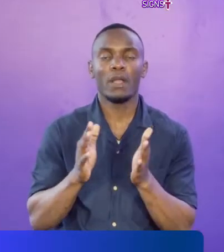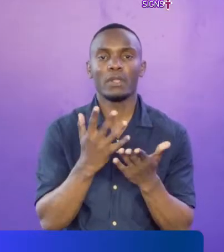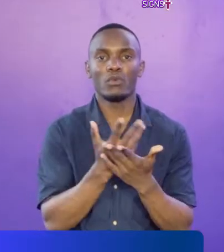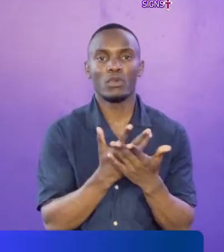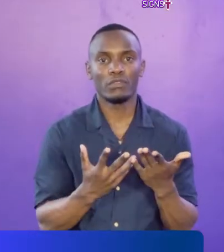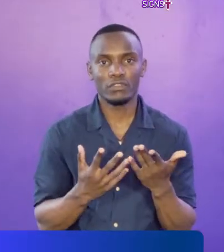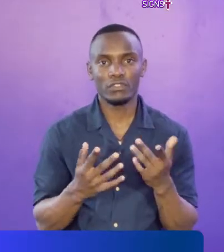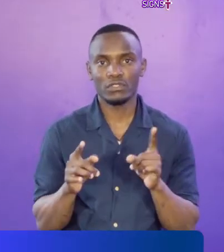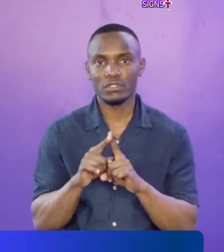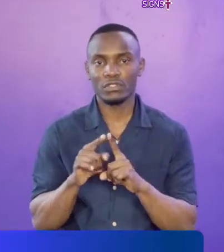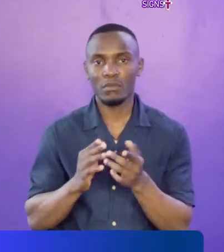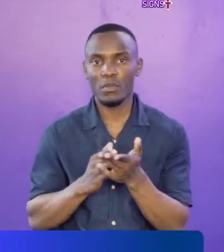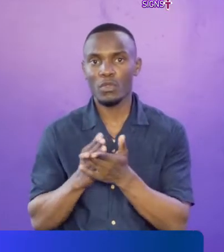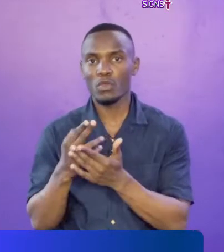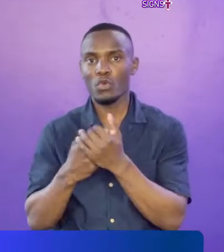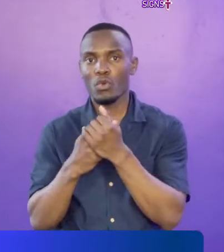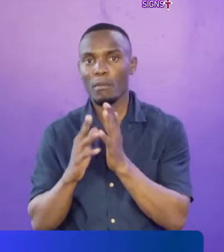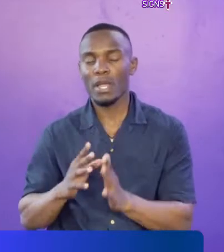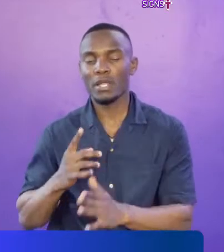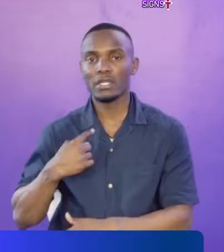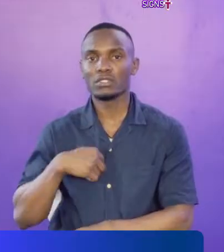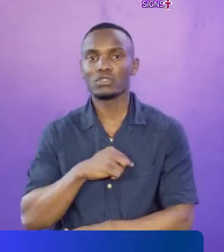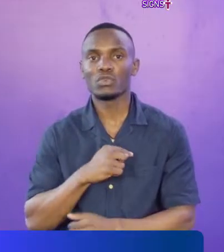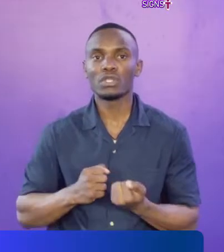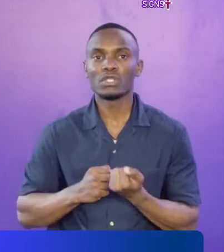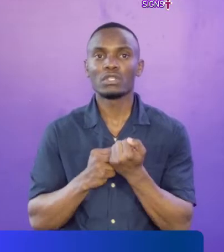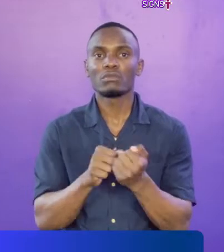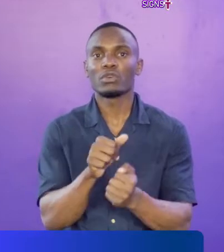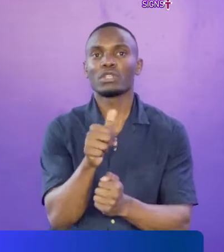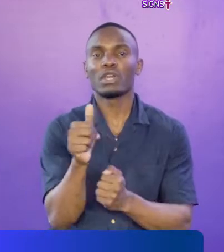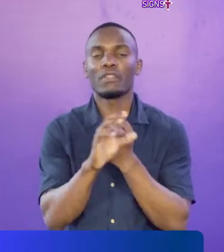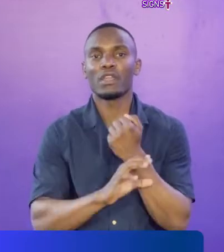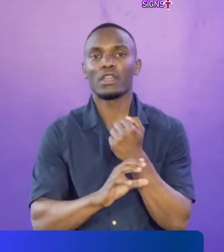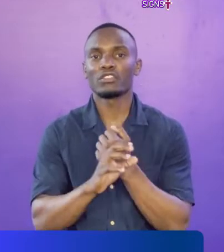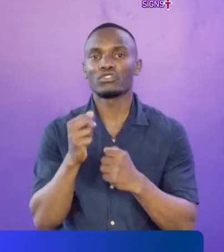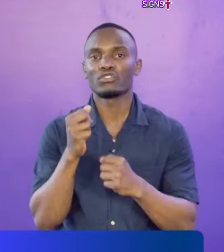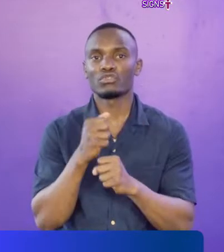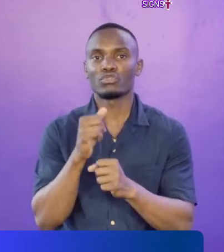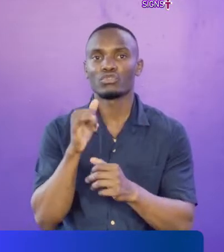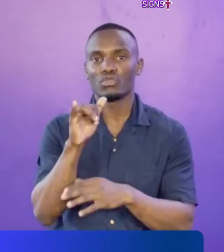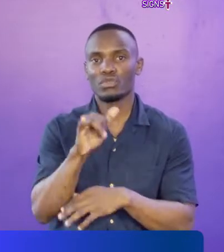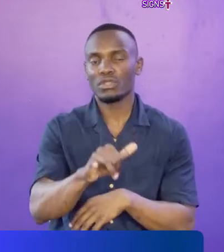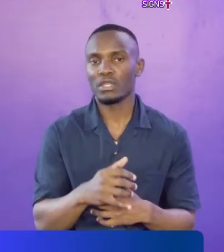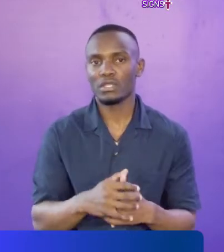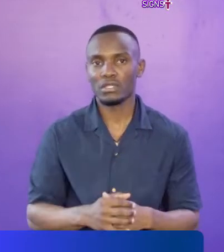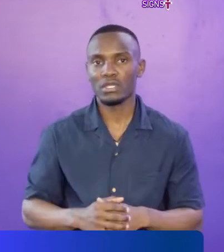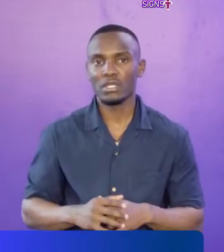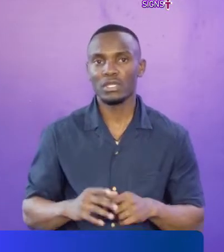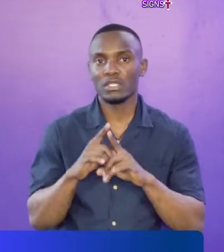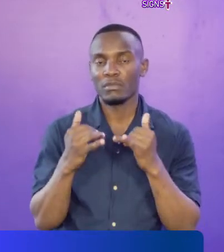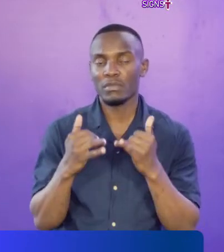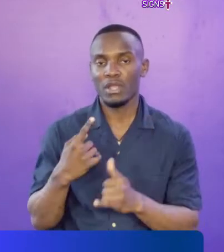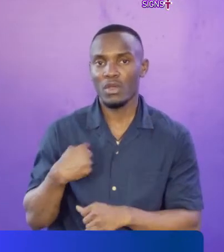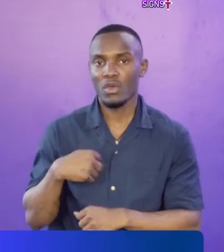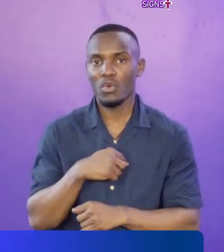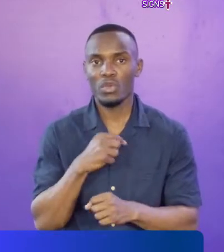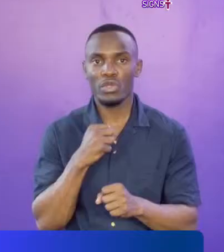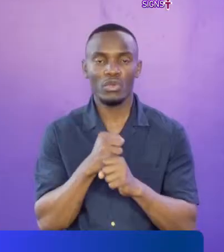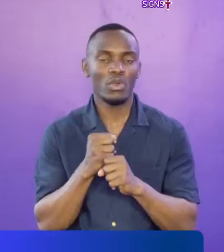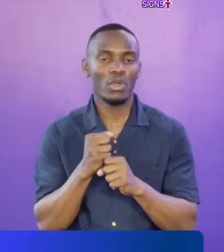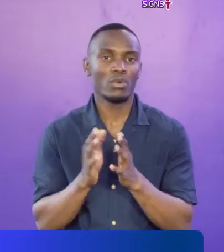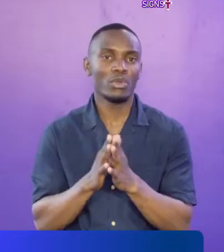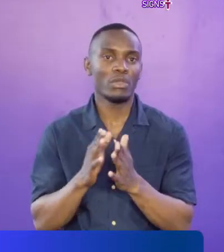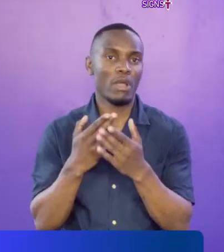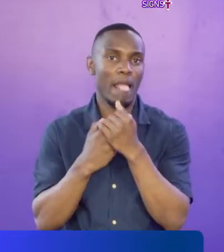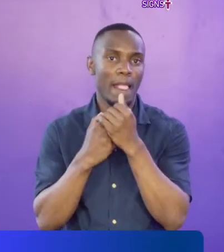supporting other countries across the continent to do that. For example, we are working with partners to also